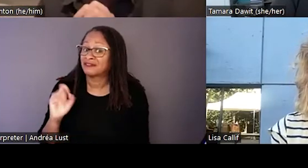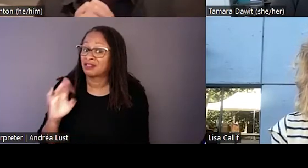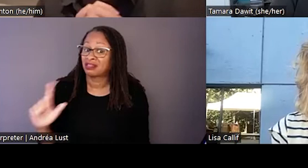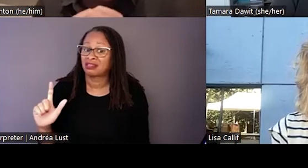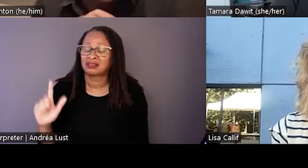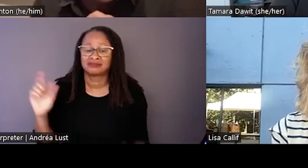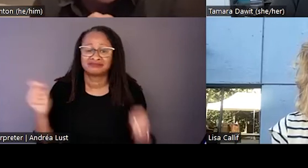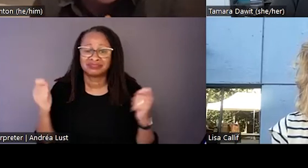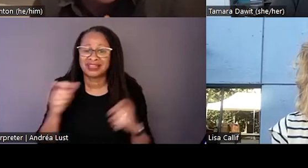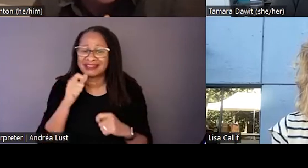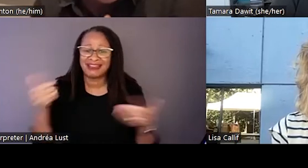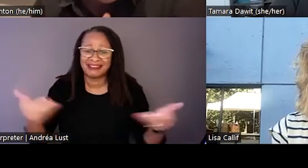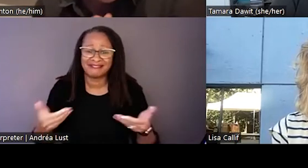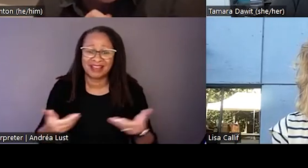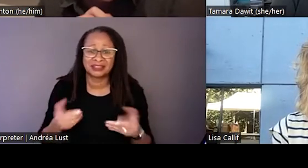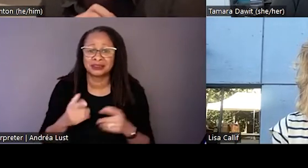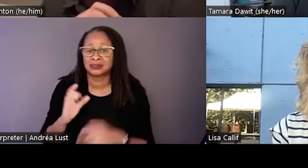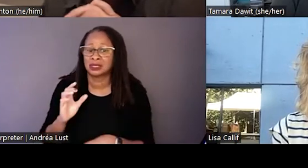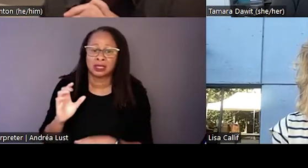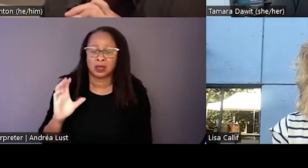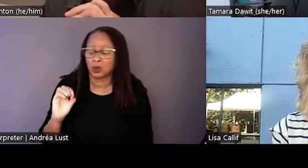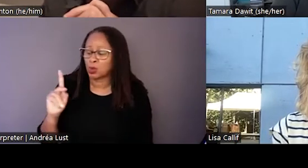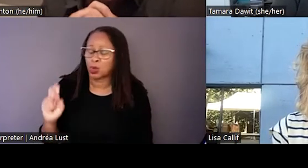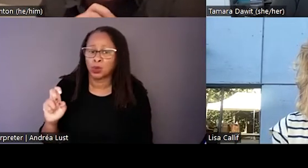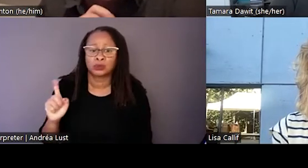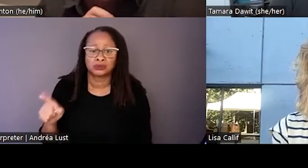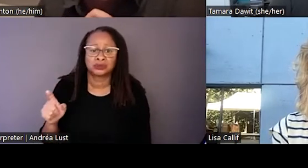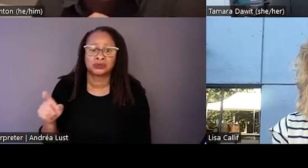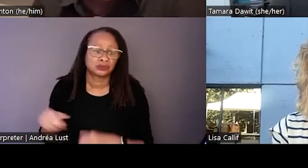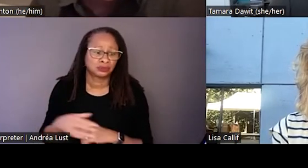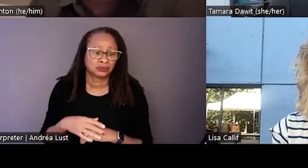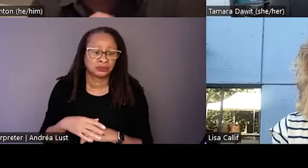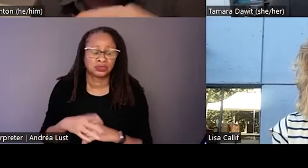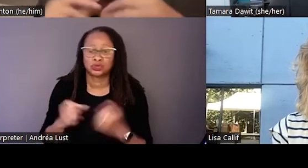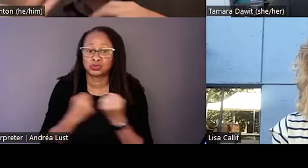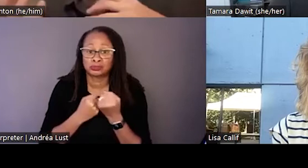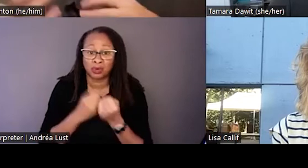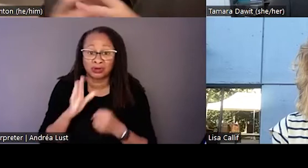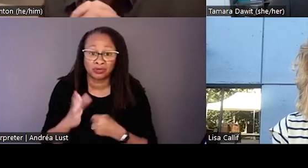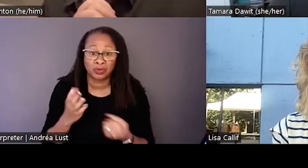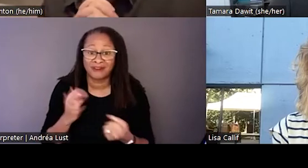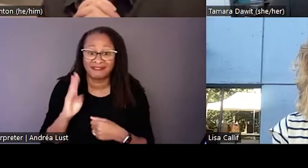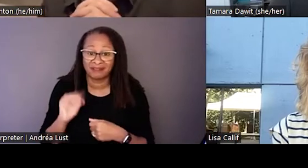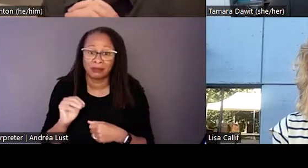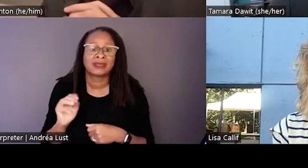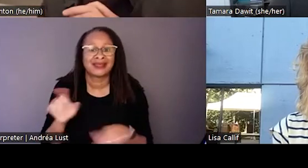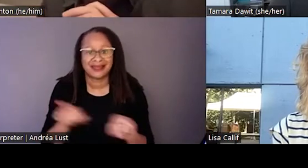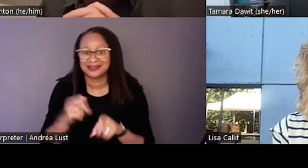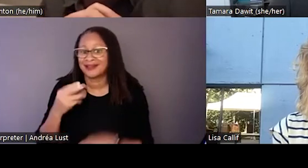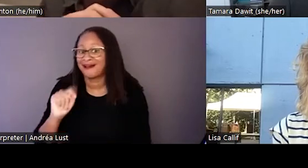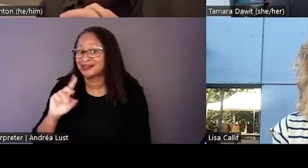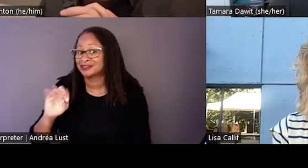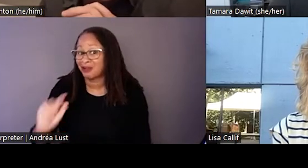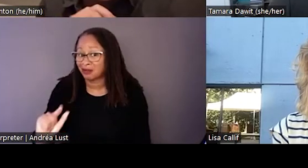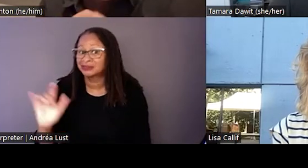inviting Coca-Cola to sponsor your environmental film section as Hot Docs did many years ago. It also needs to be that festivals